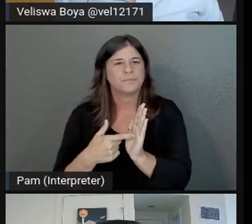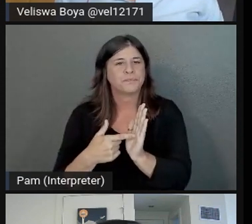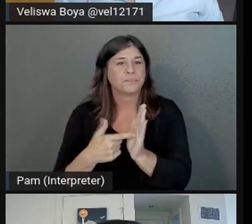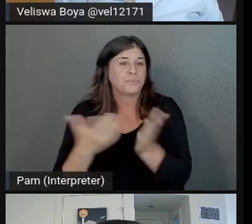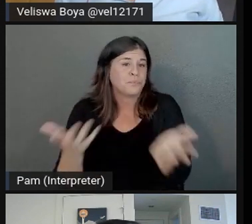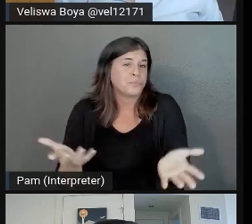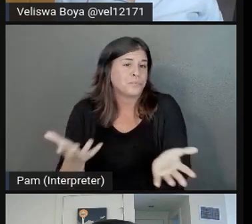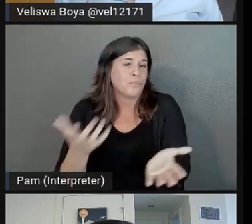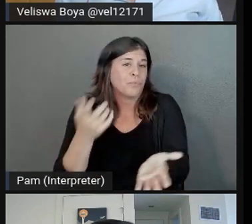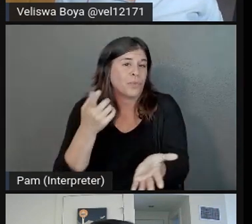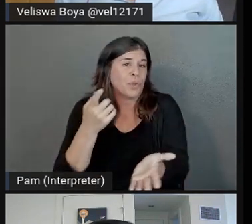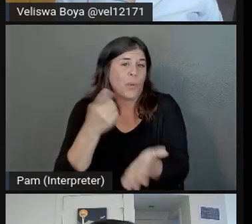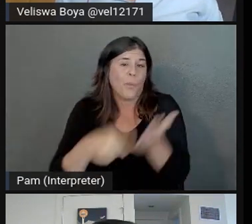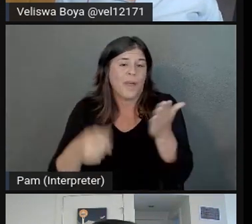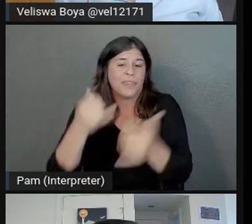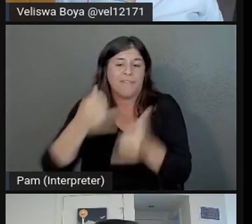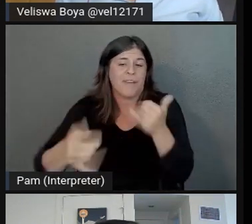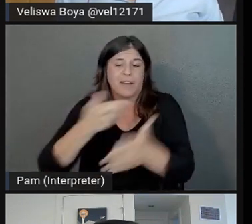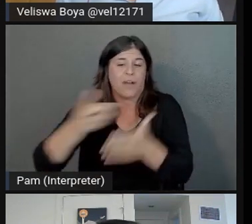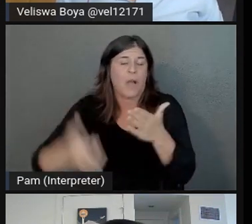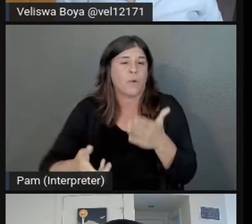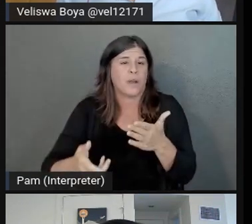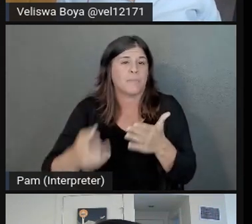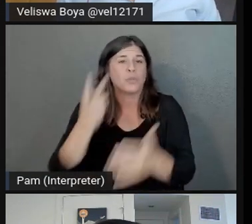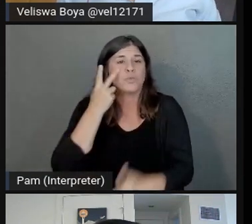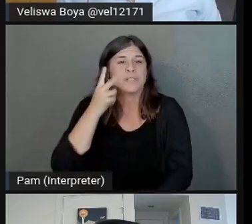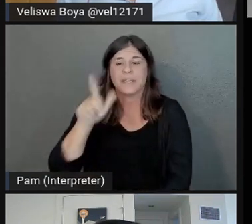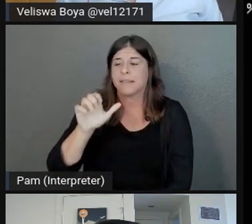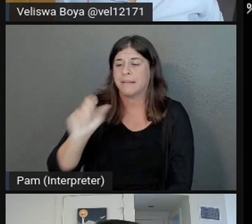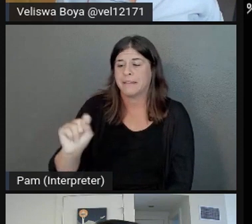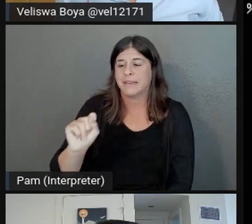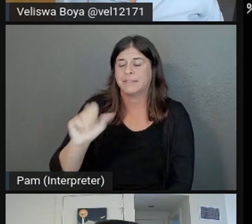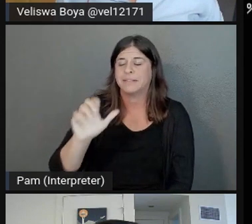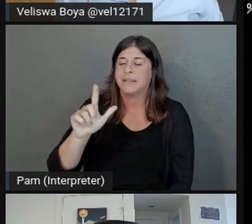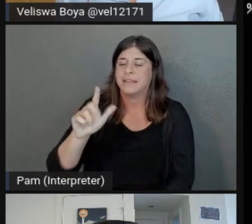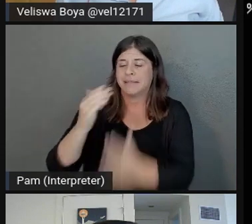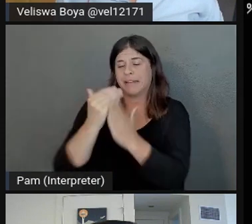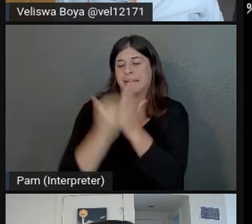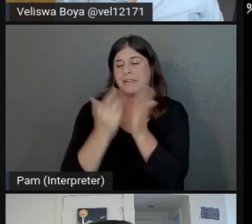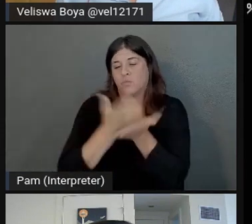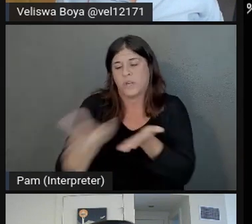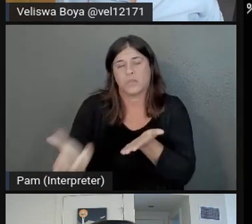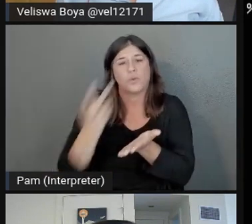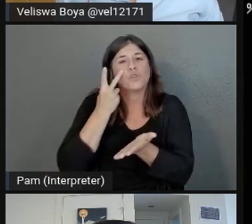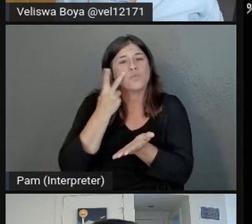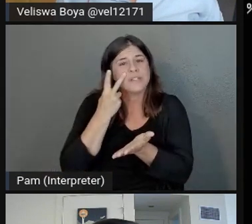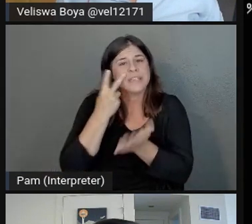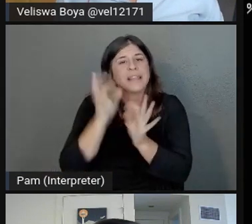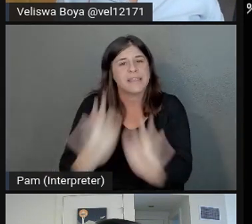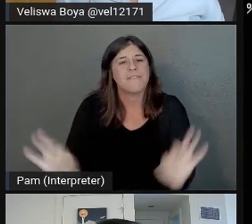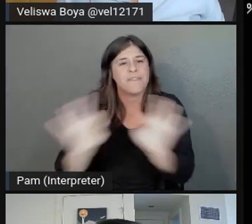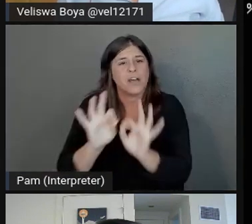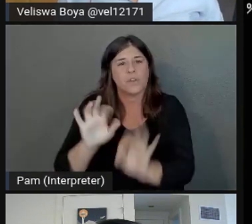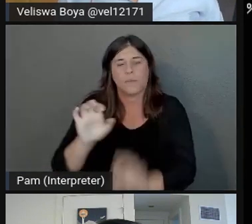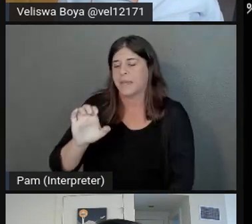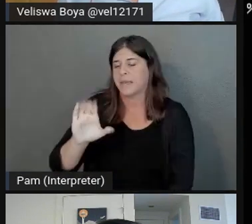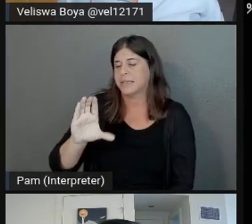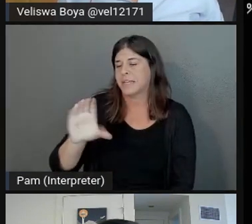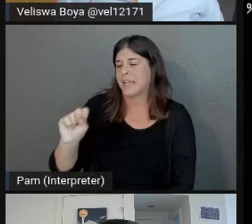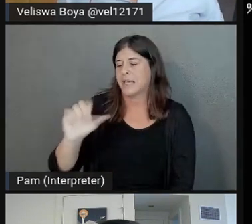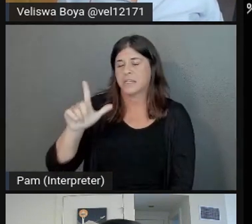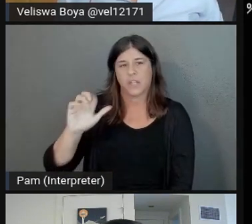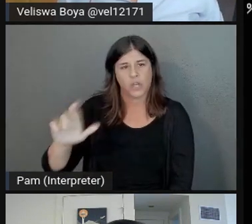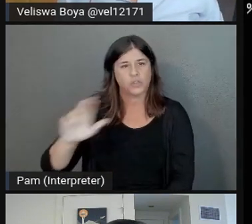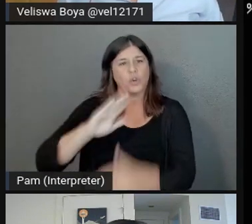what becomes our final output, right? Like you see the list resources and you see the value of the ECS cluster, all the properties